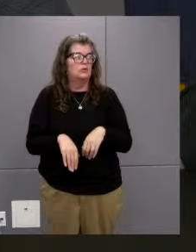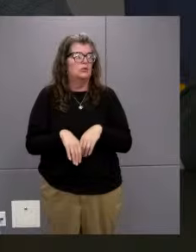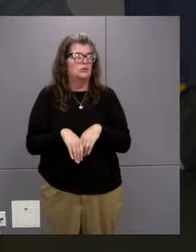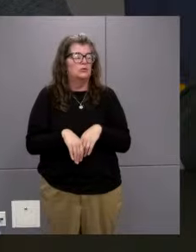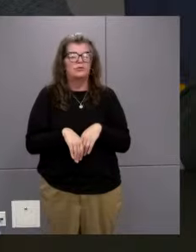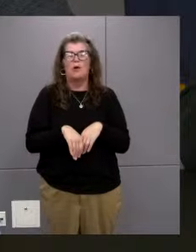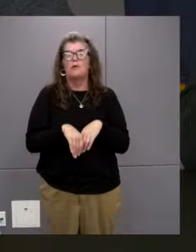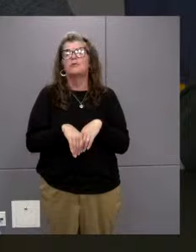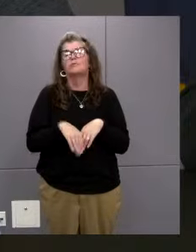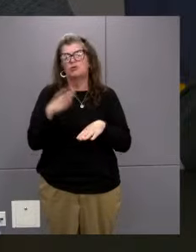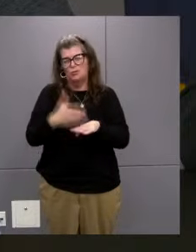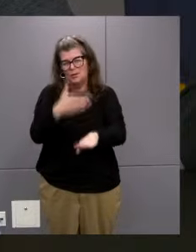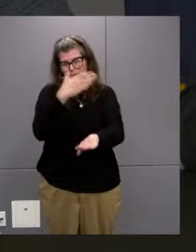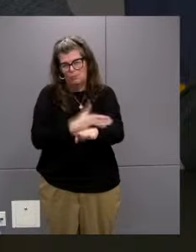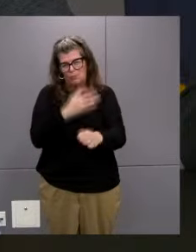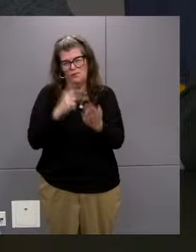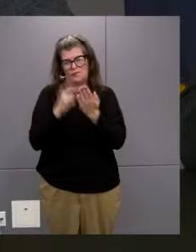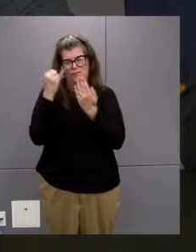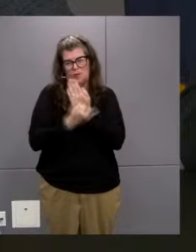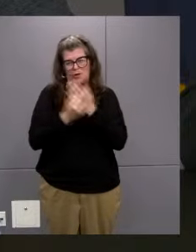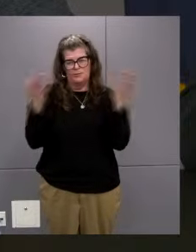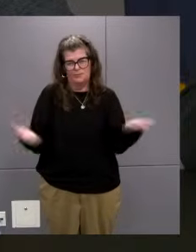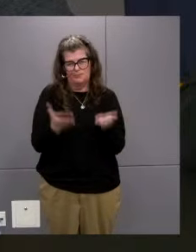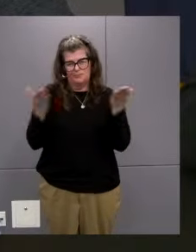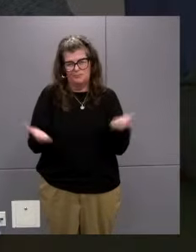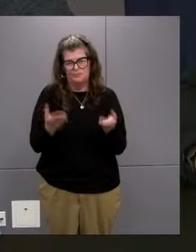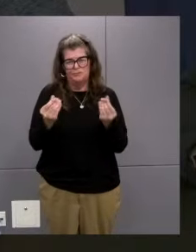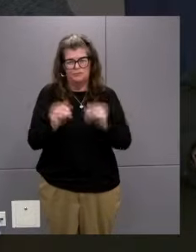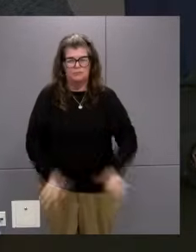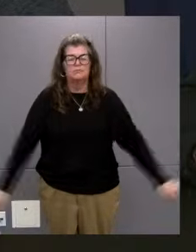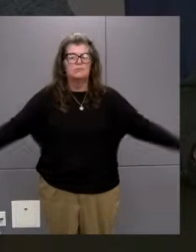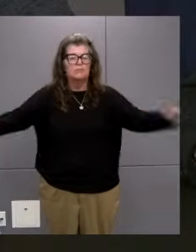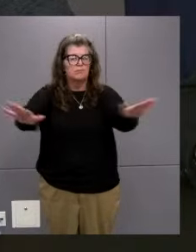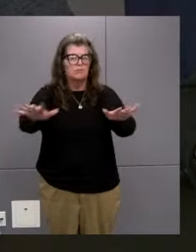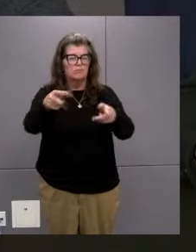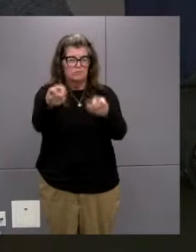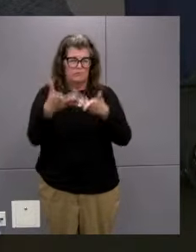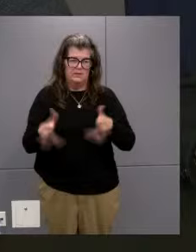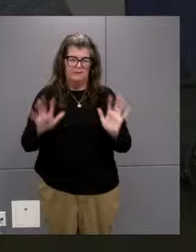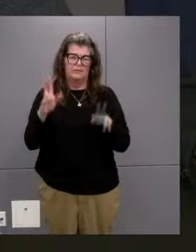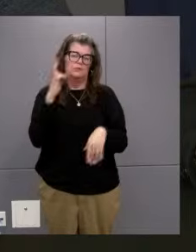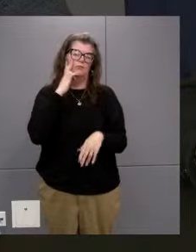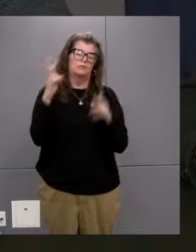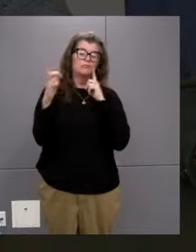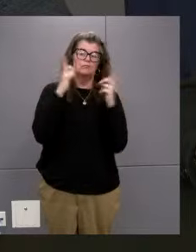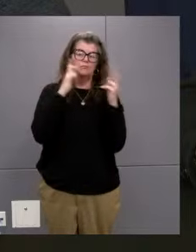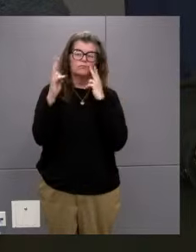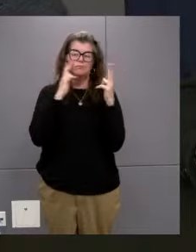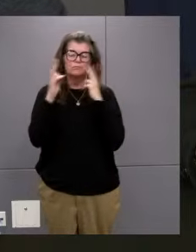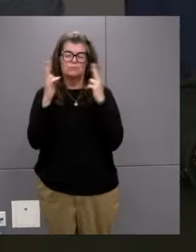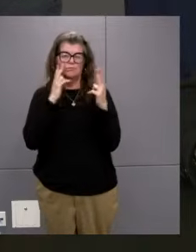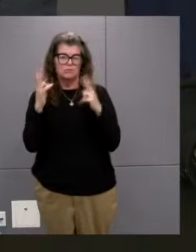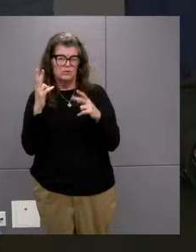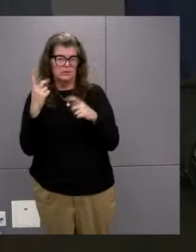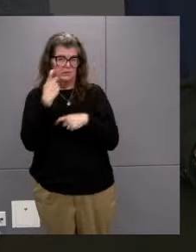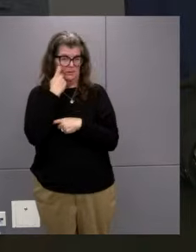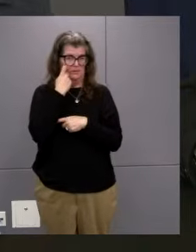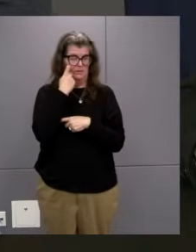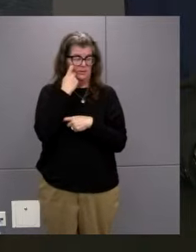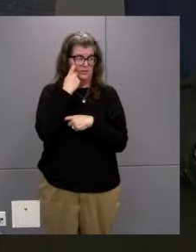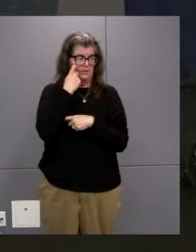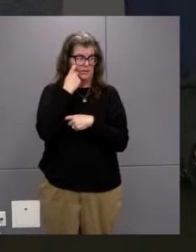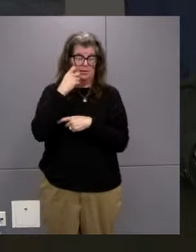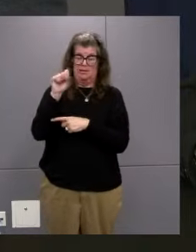actively improving Mott's campuses, as you've all been hearing more about lately. As a